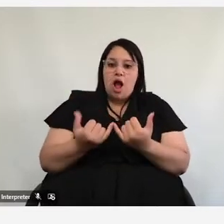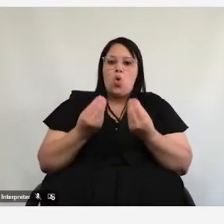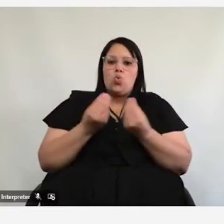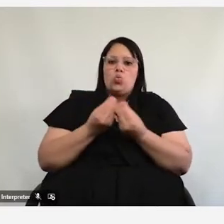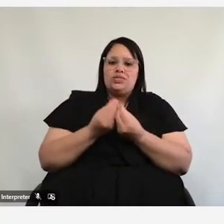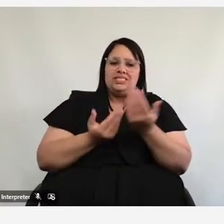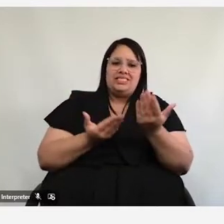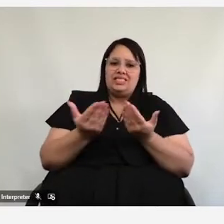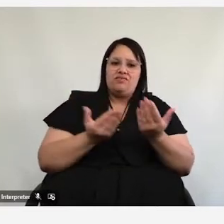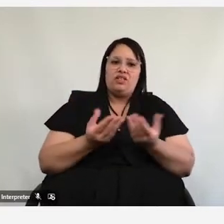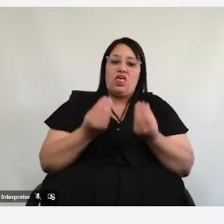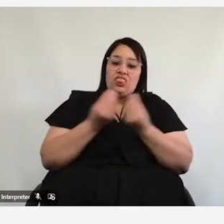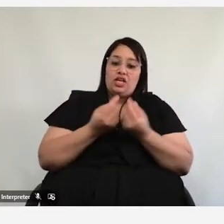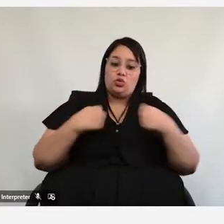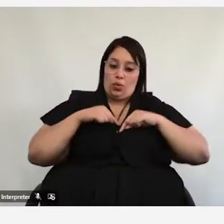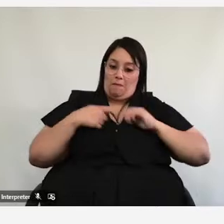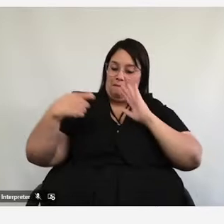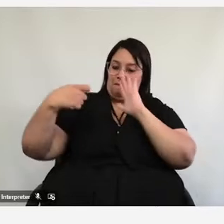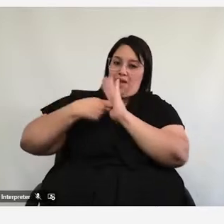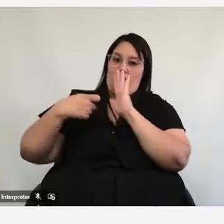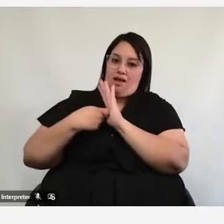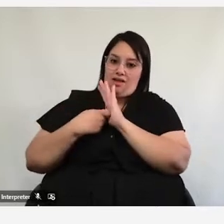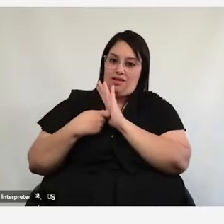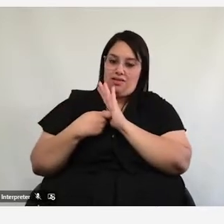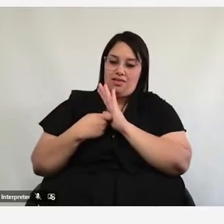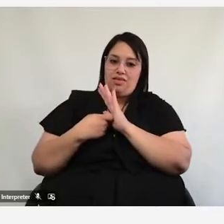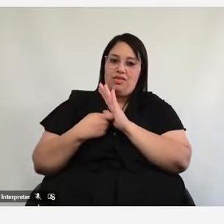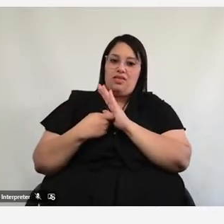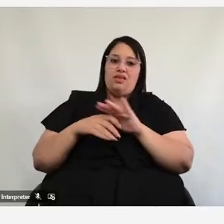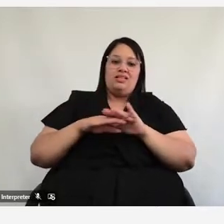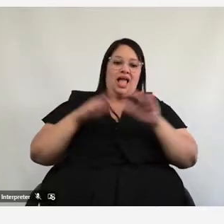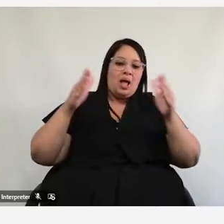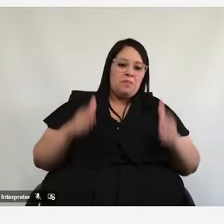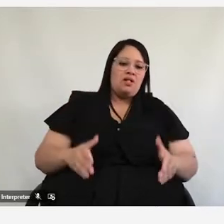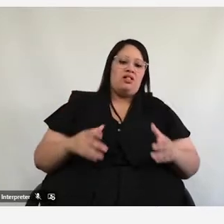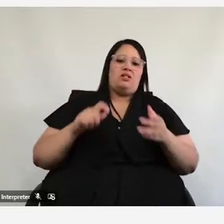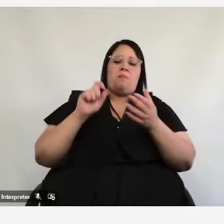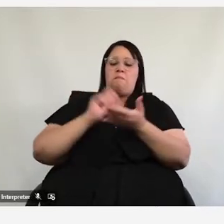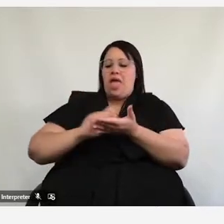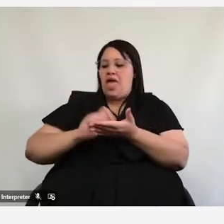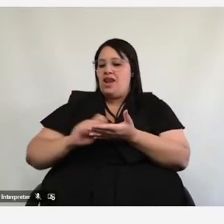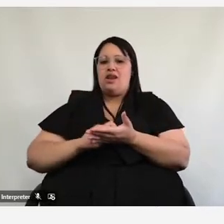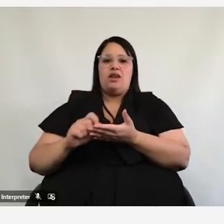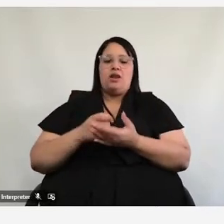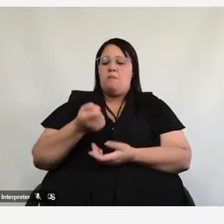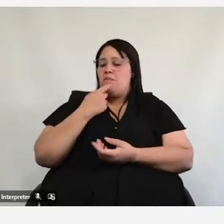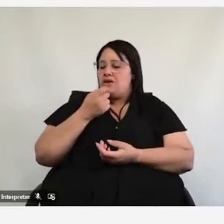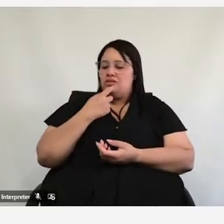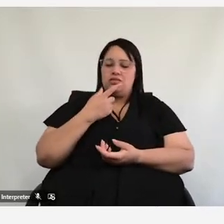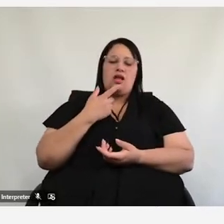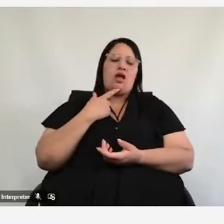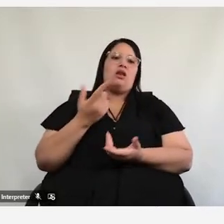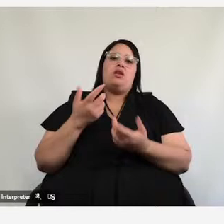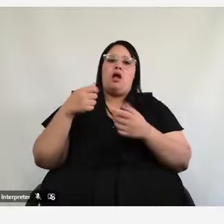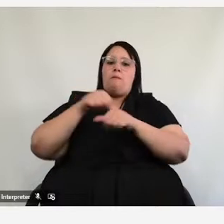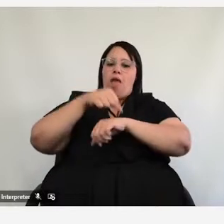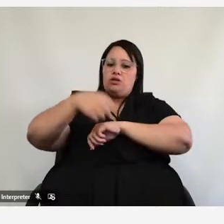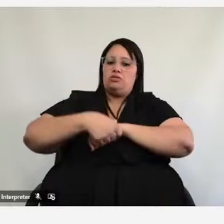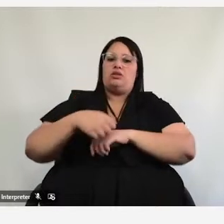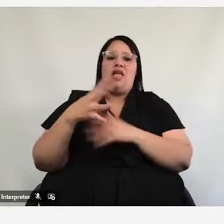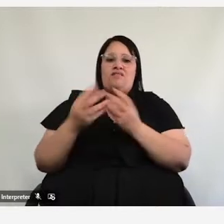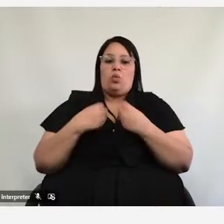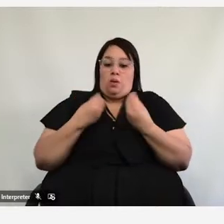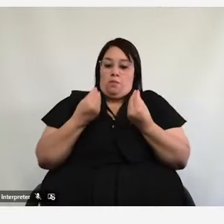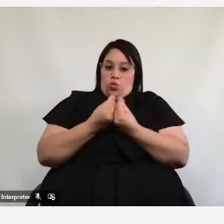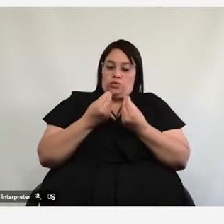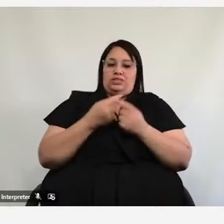services, die goed wat ons koop, die tafels, die penne, die medicine, die plasters, die goed wat ons koop word goods